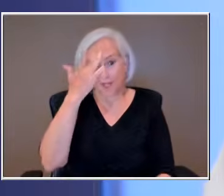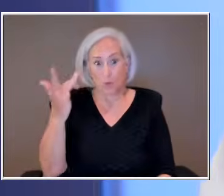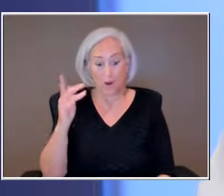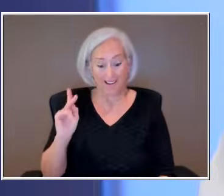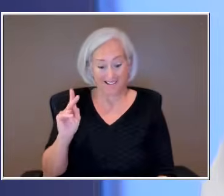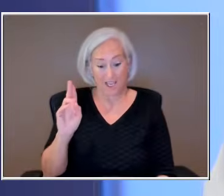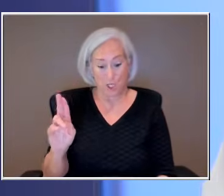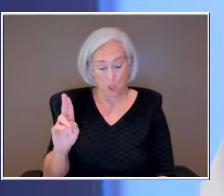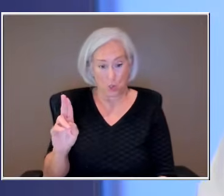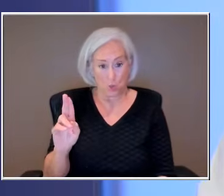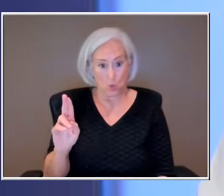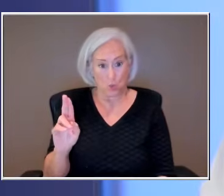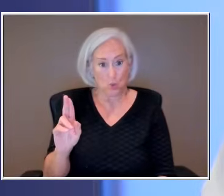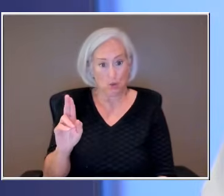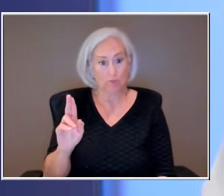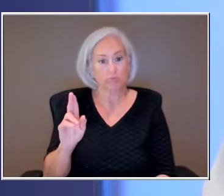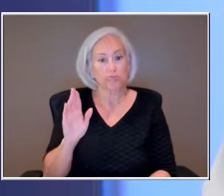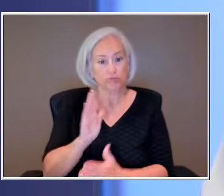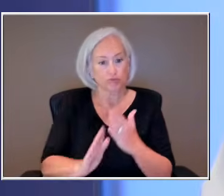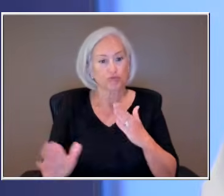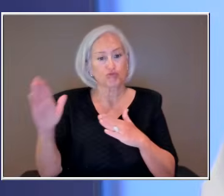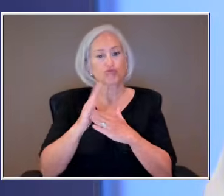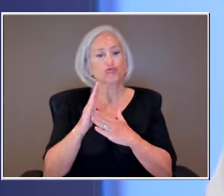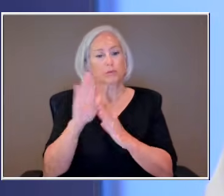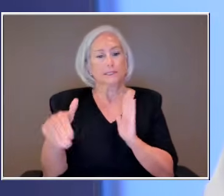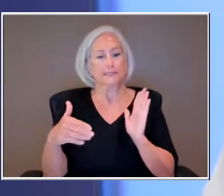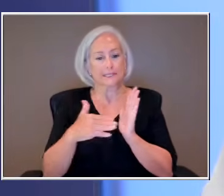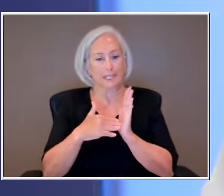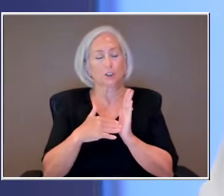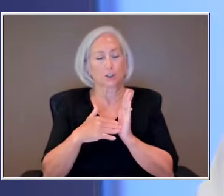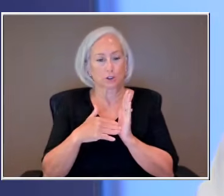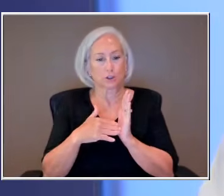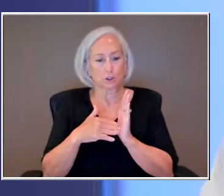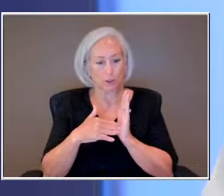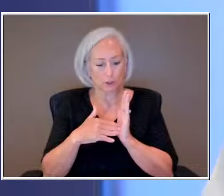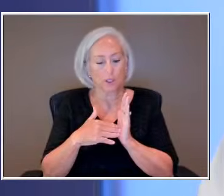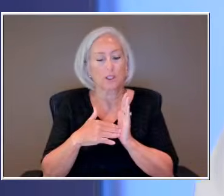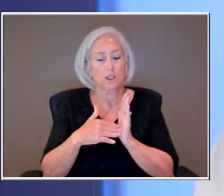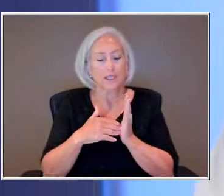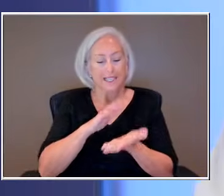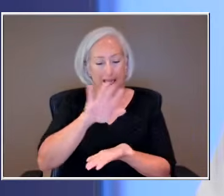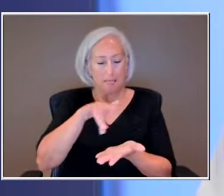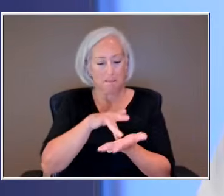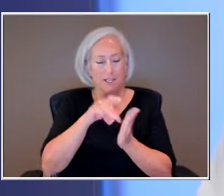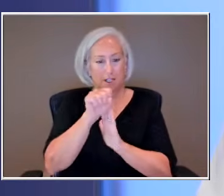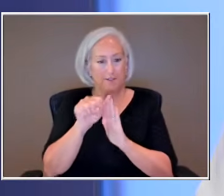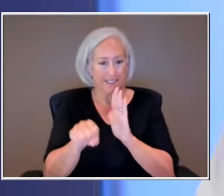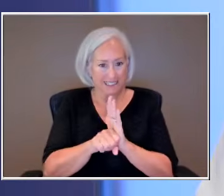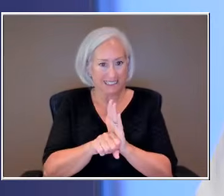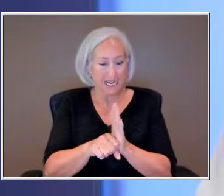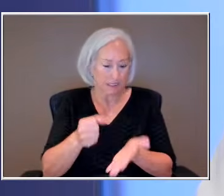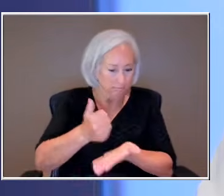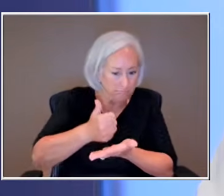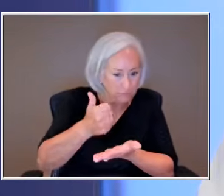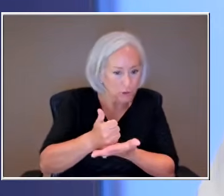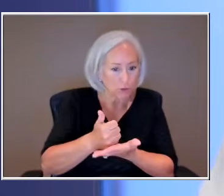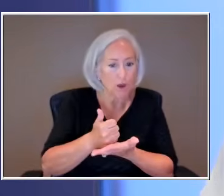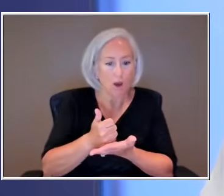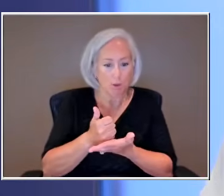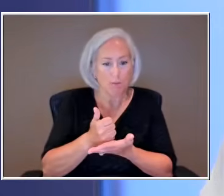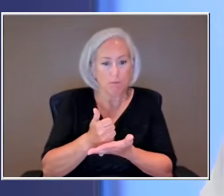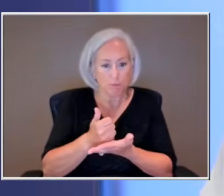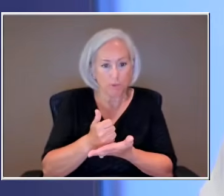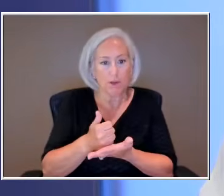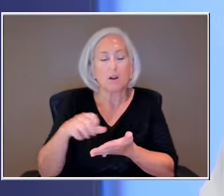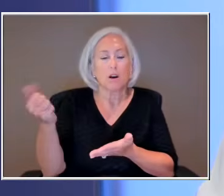one of the major centers that is in the middle of the state, that can assist and help, other centers to